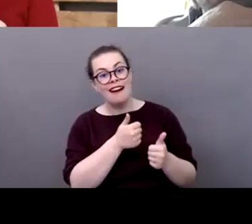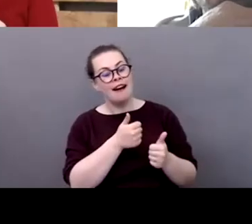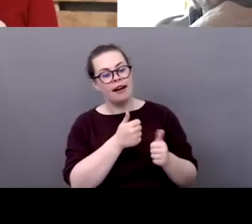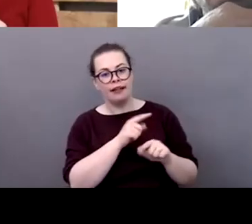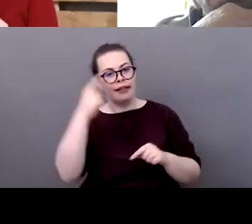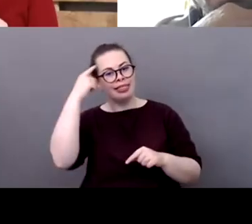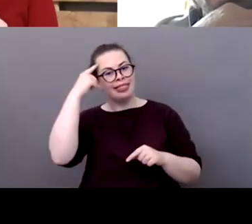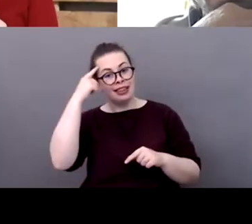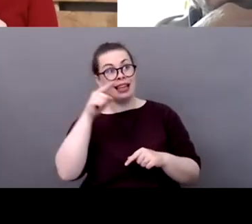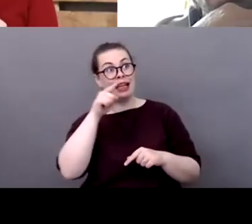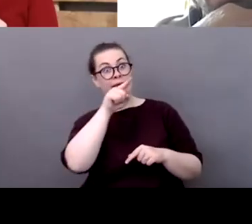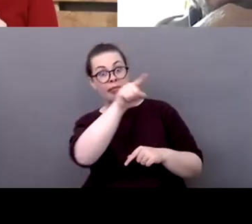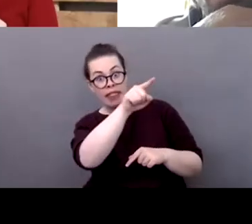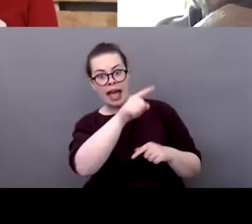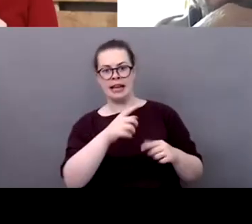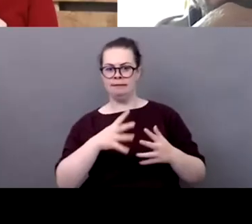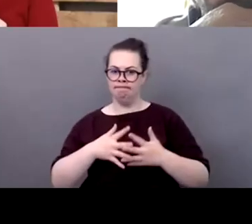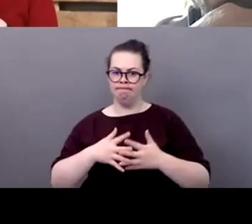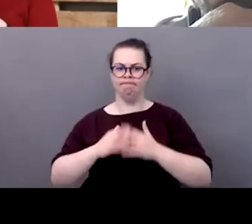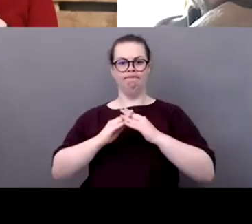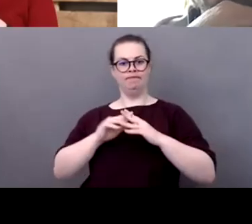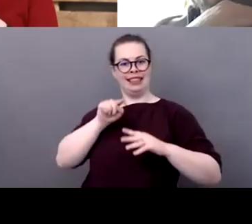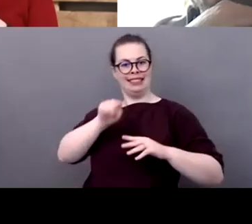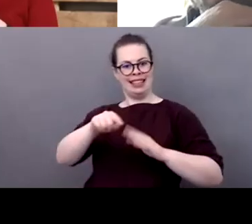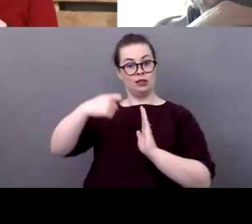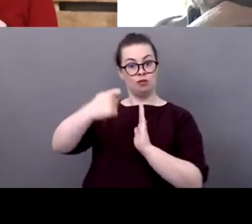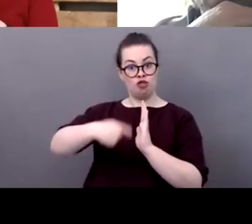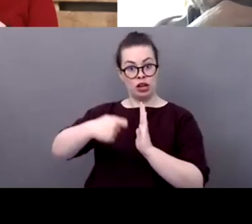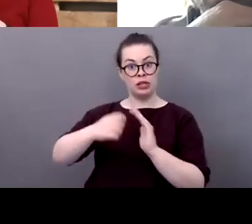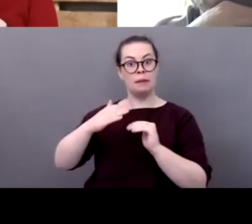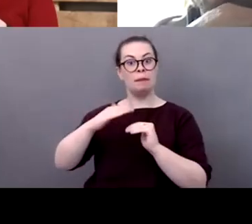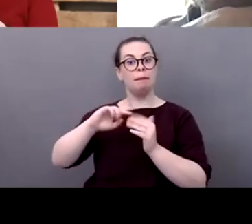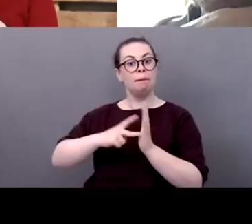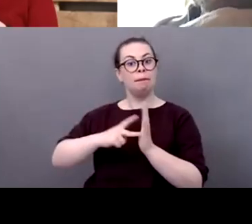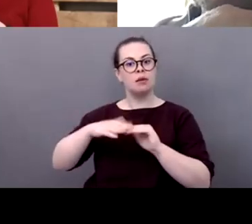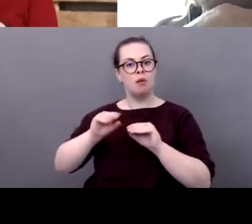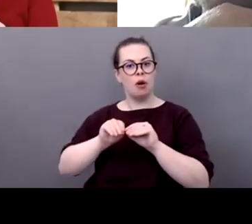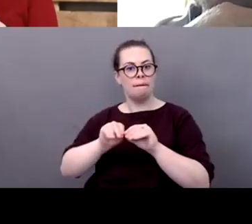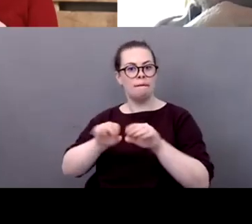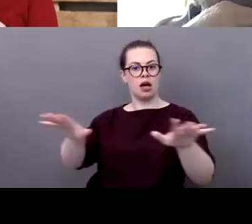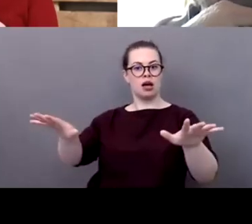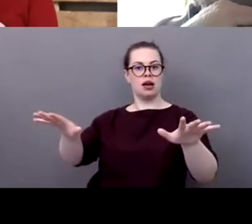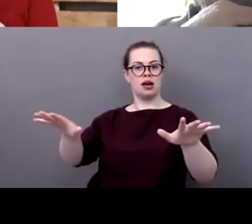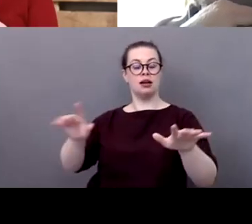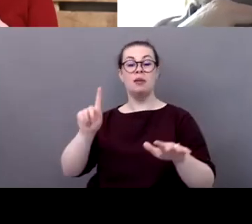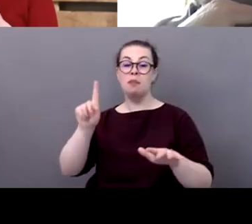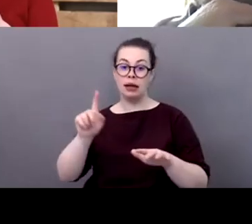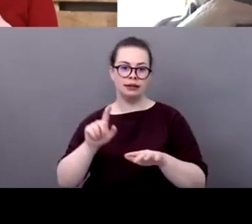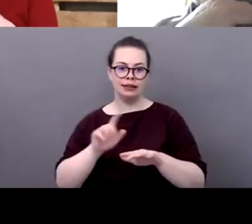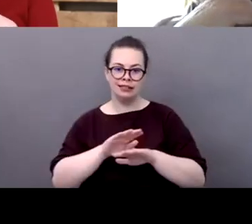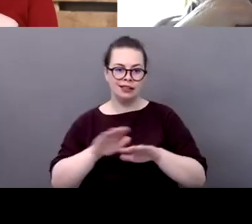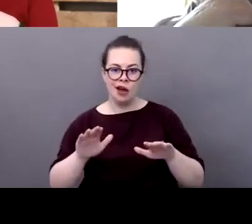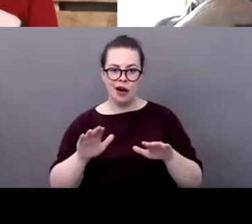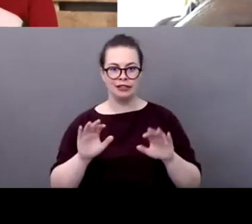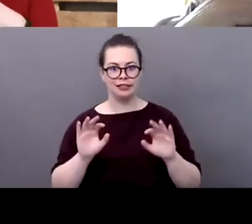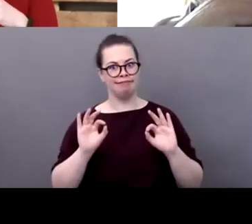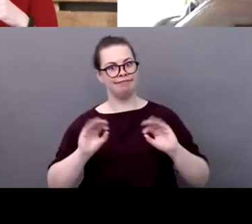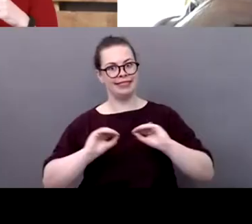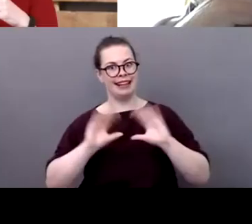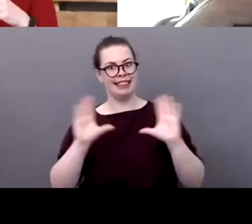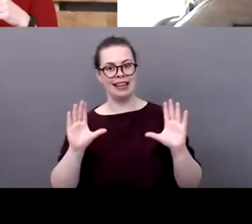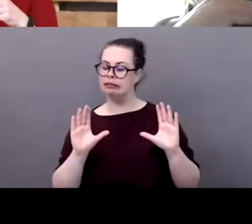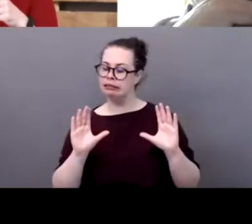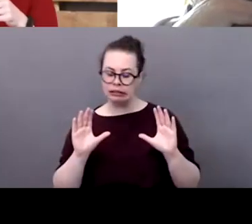another avenue to consider as well, because it's complex, as Marc pointed out, and it's how do we create this